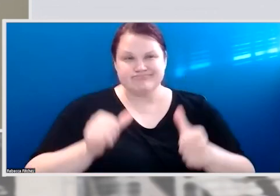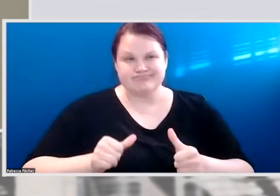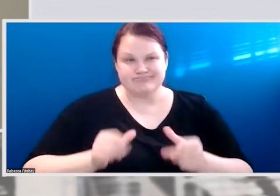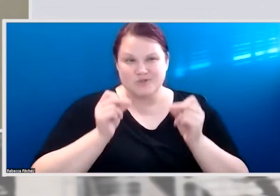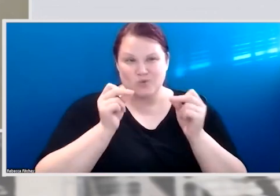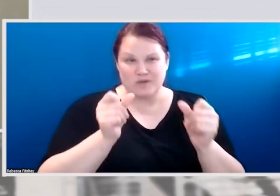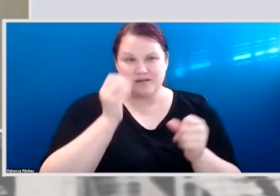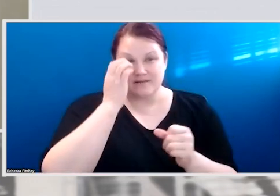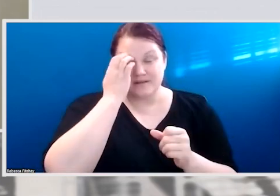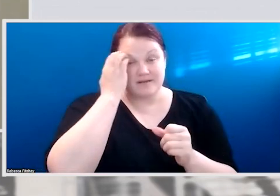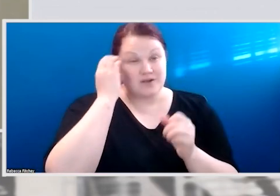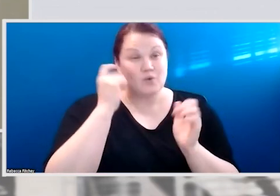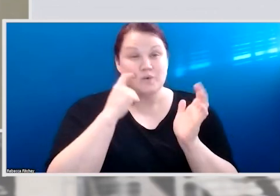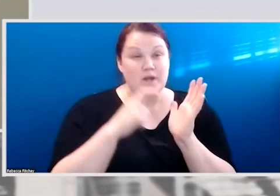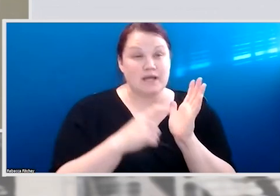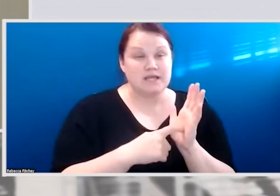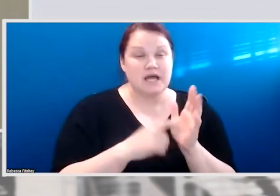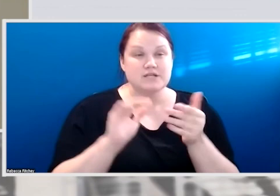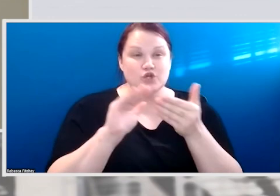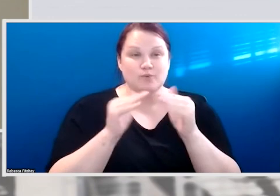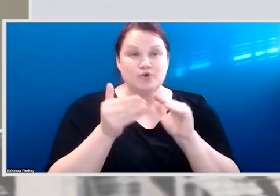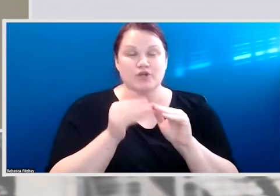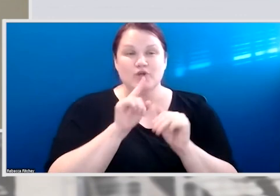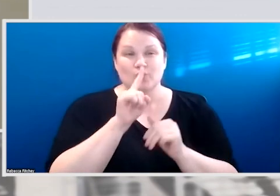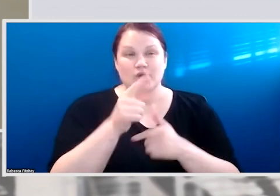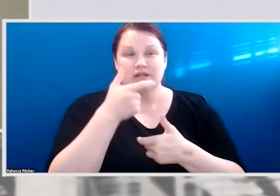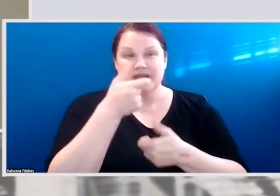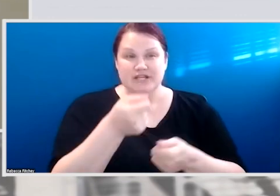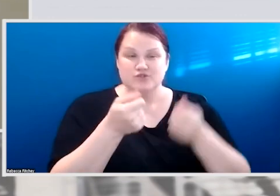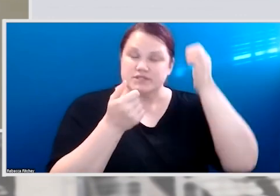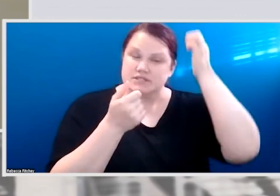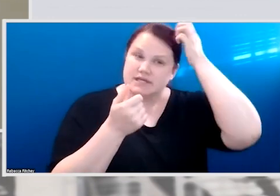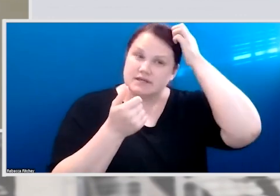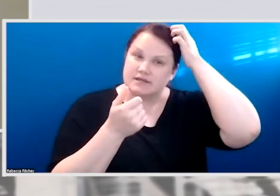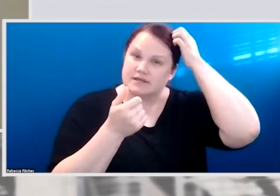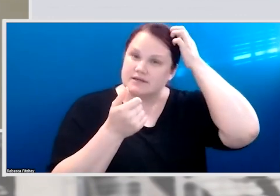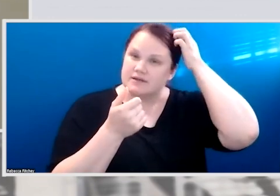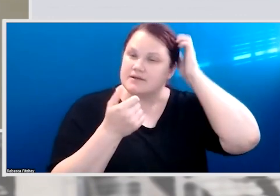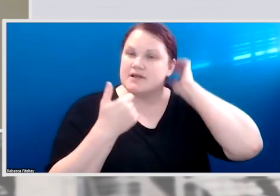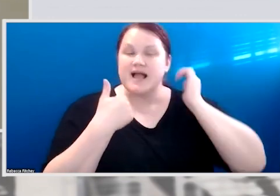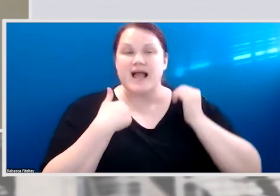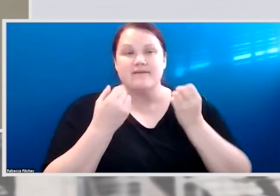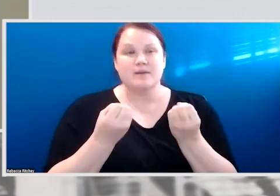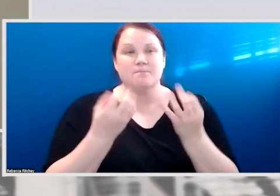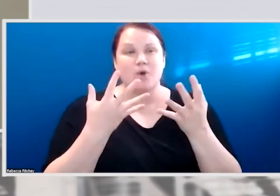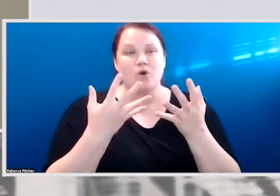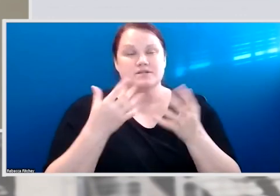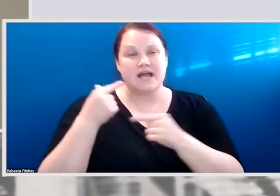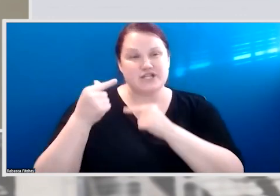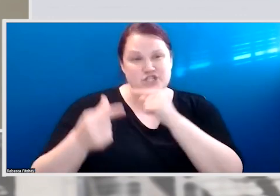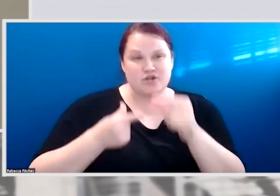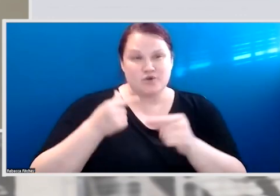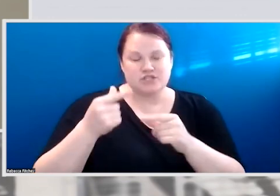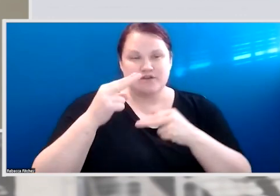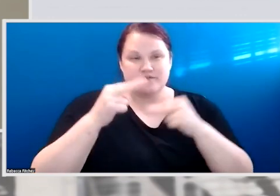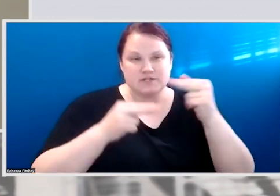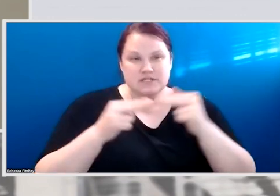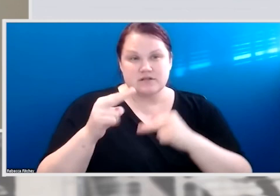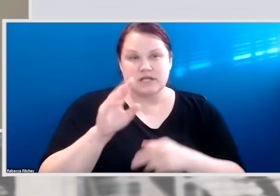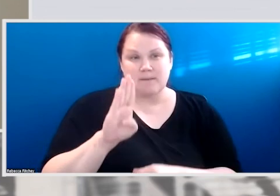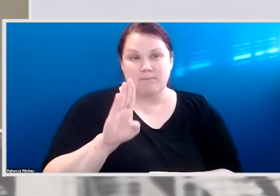we recognize that, the community would really be interested in, having a multi-generational facility in Bloomfield as